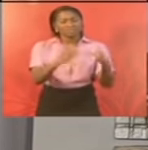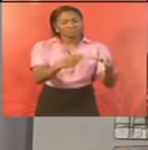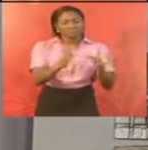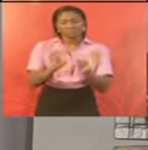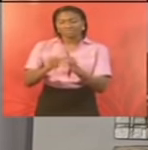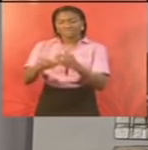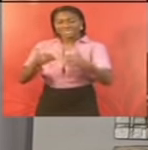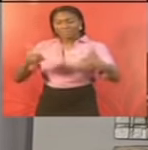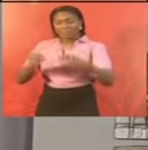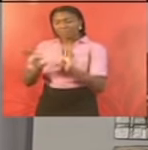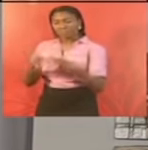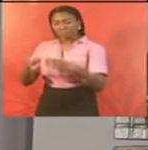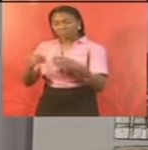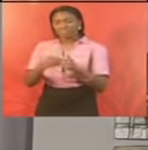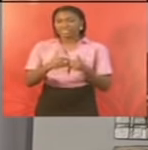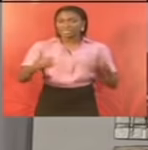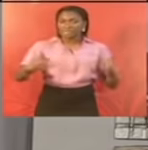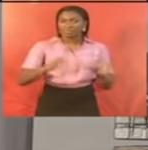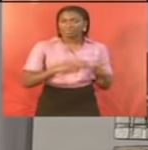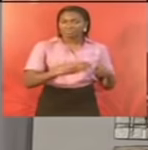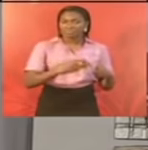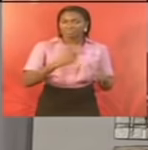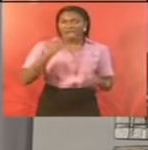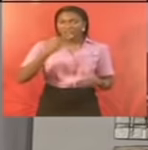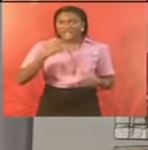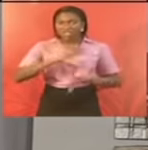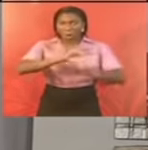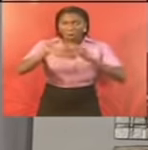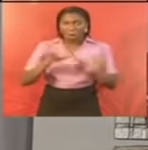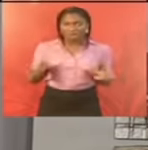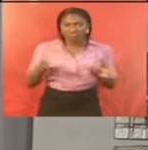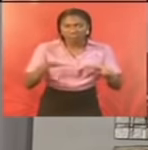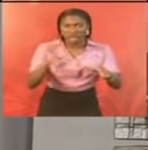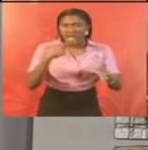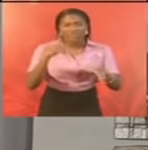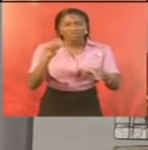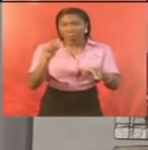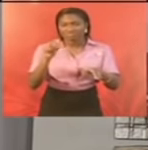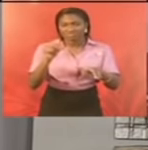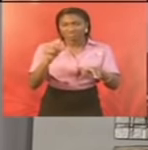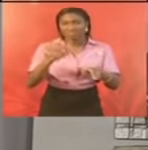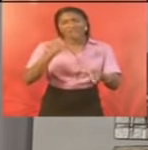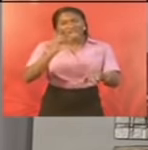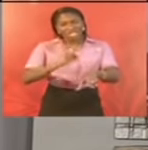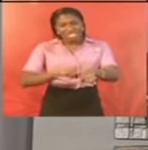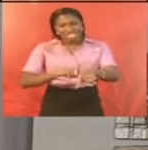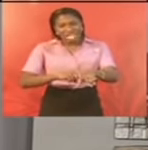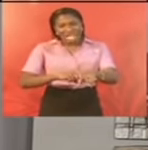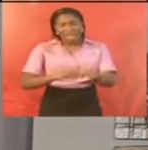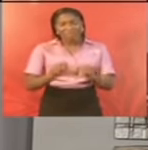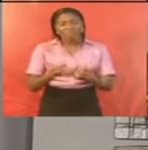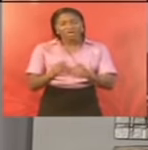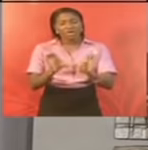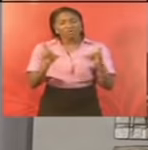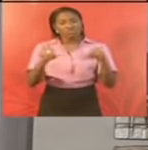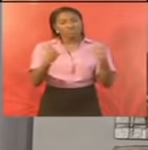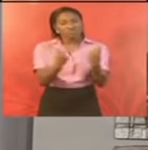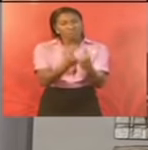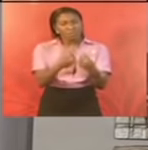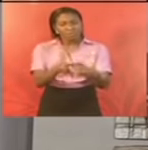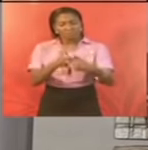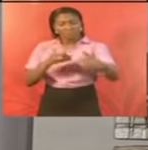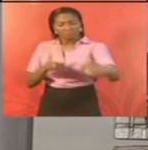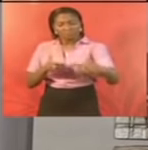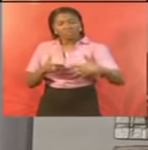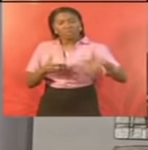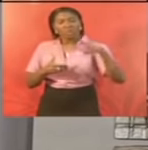miss. That way you could mitigate risk. There's a lot of common sense things that employers can do to mitigate